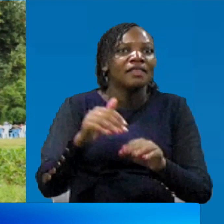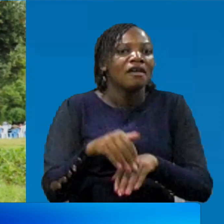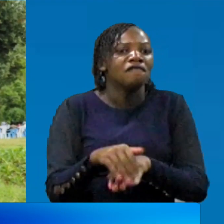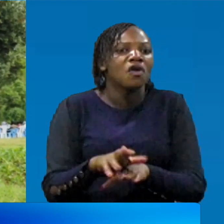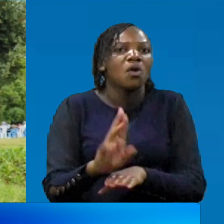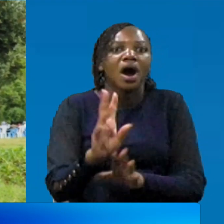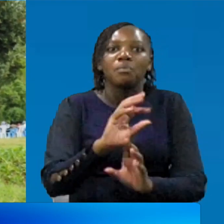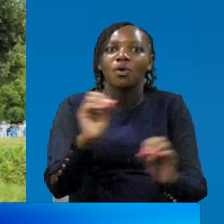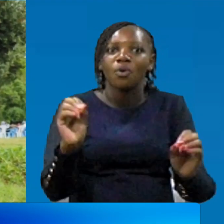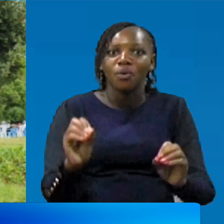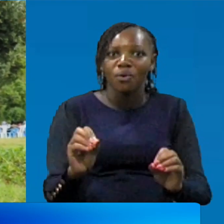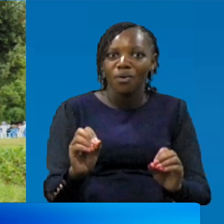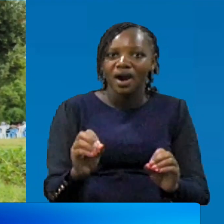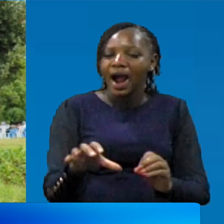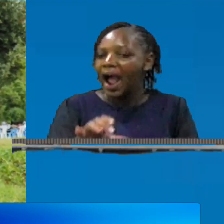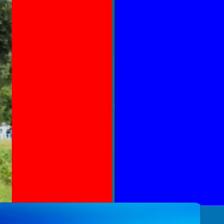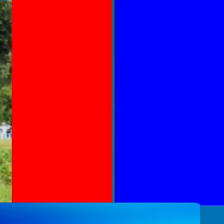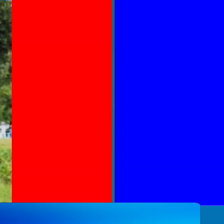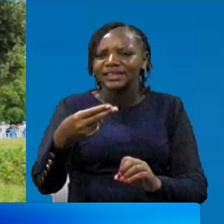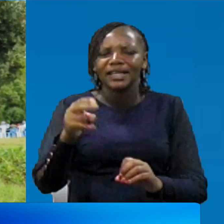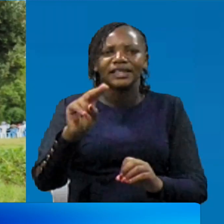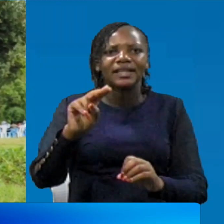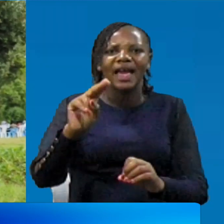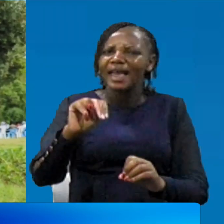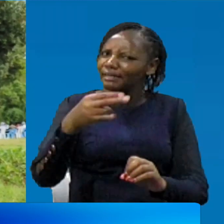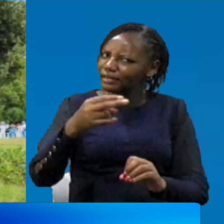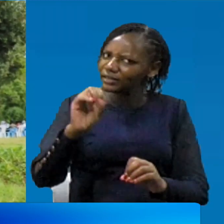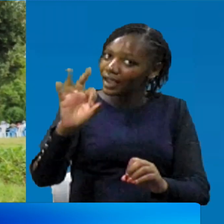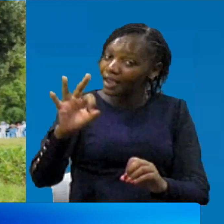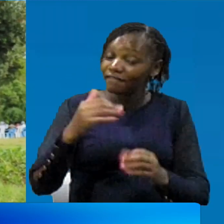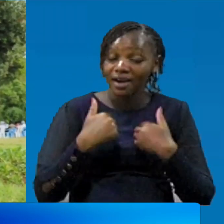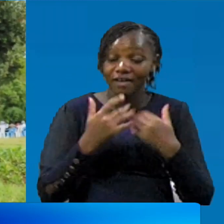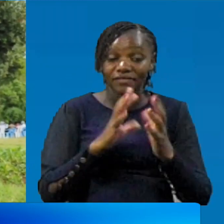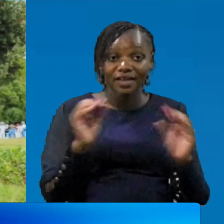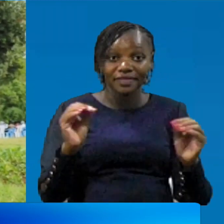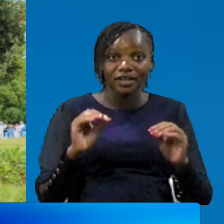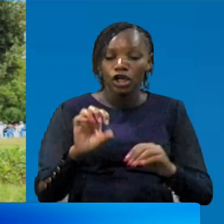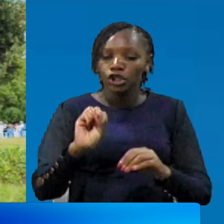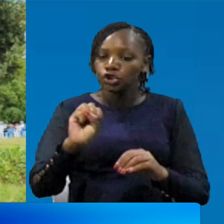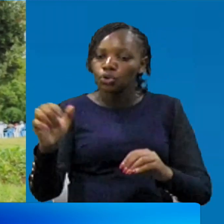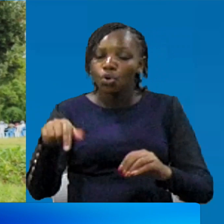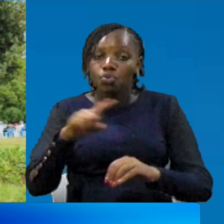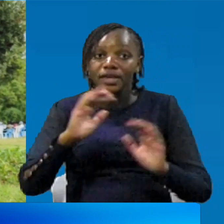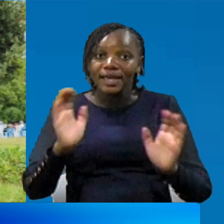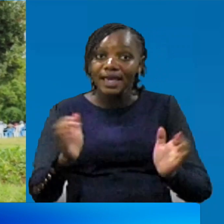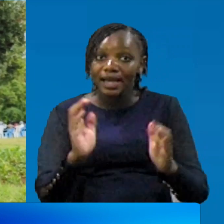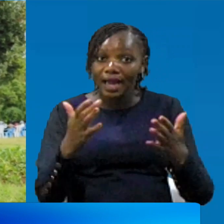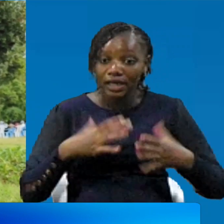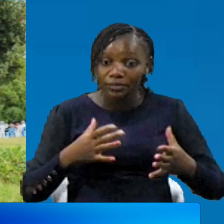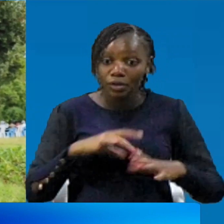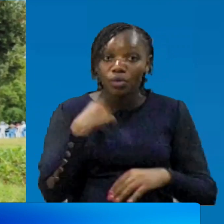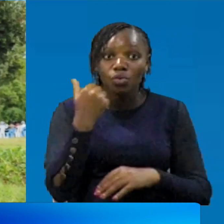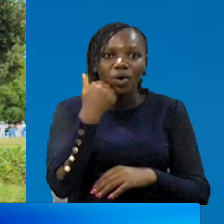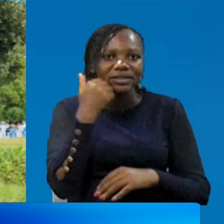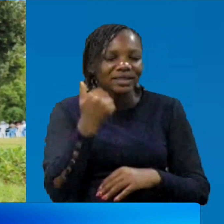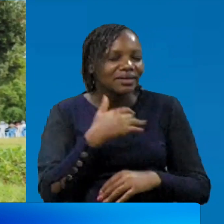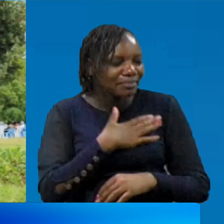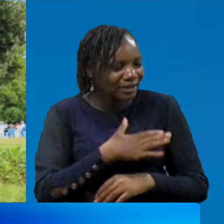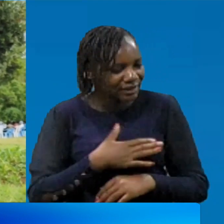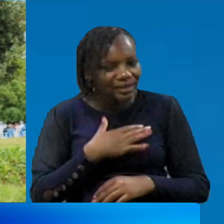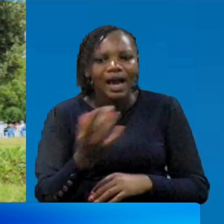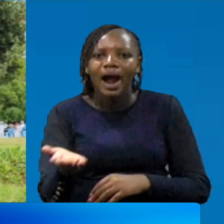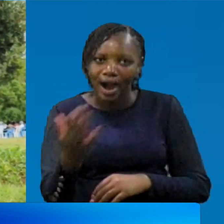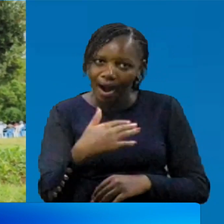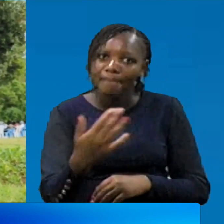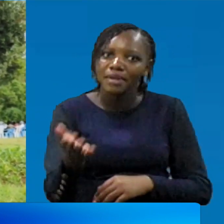NHIF, at least they're in a position to manage. So we encourage those who are sick not to leave people at home, just to